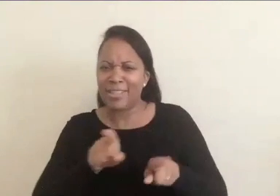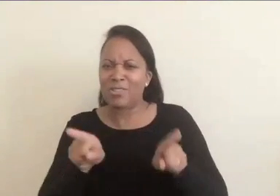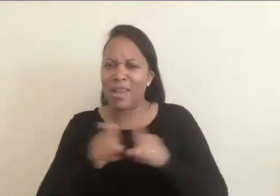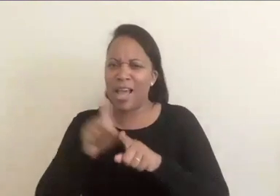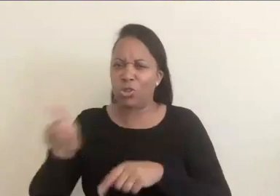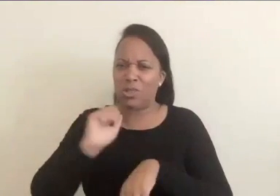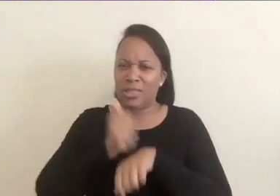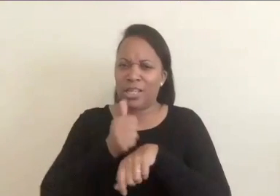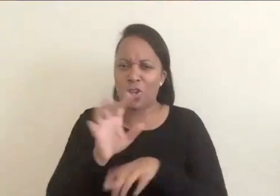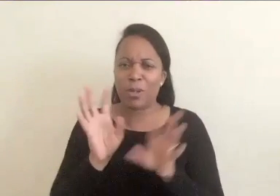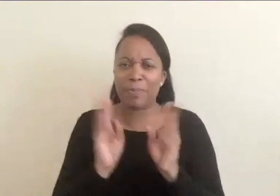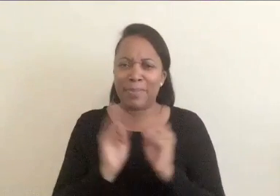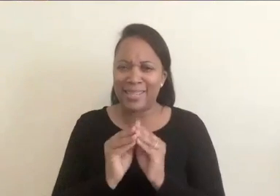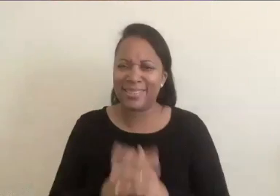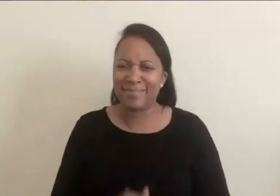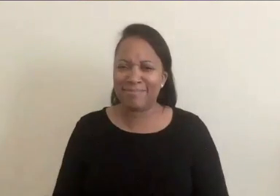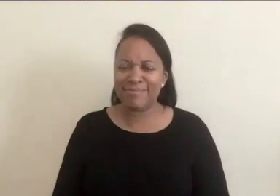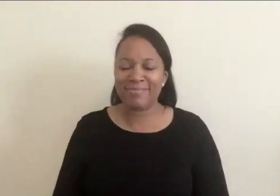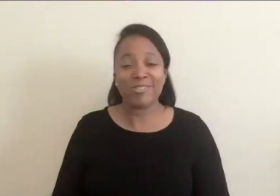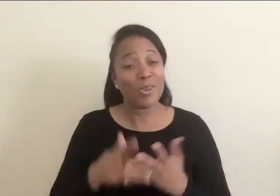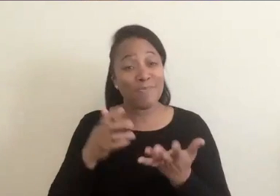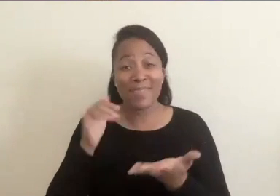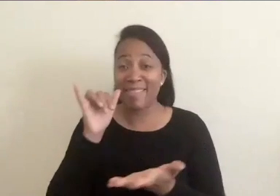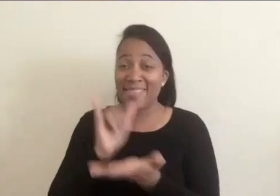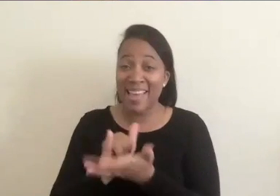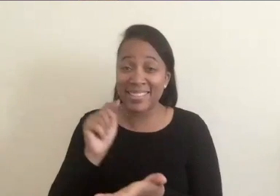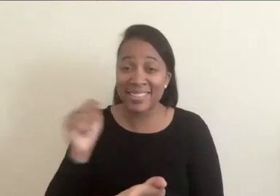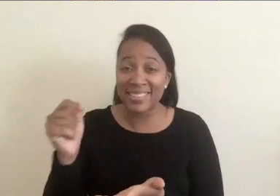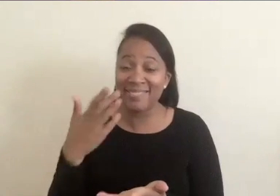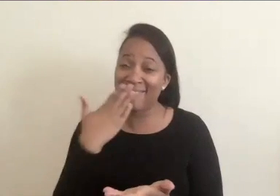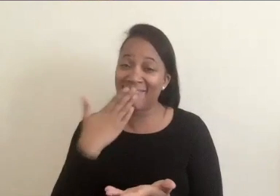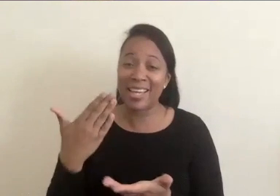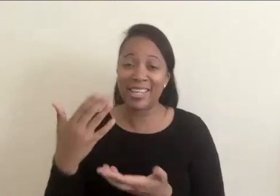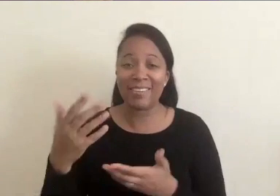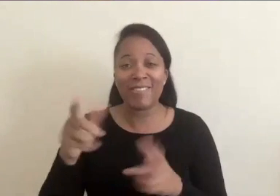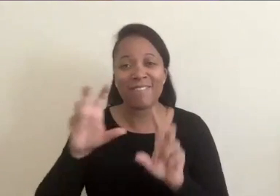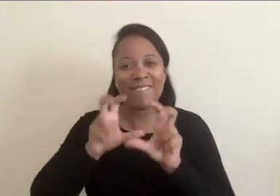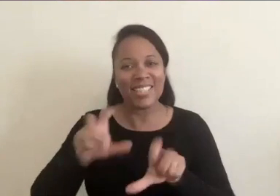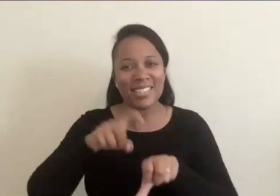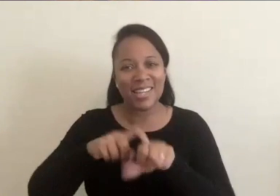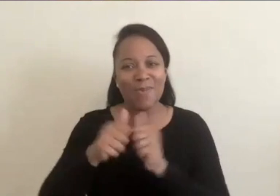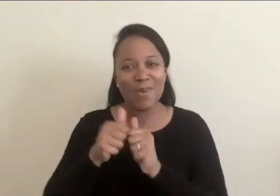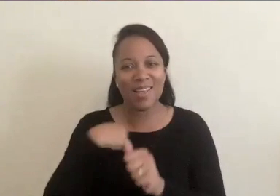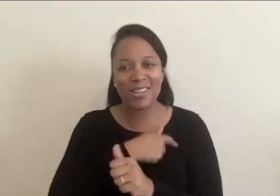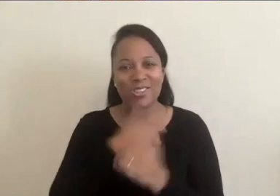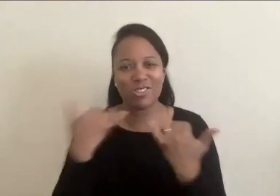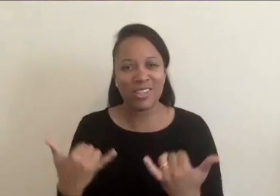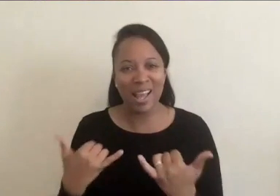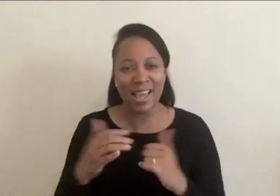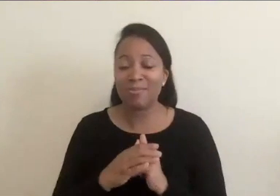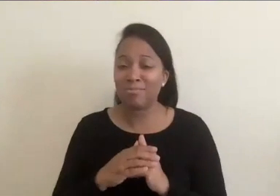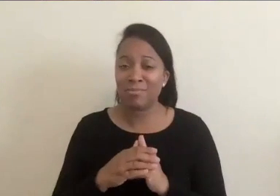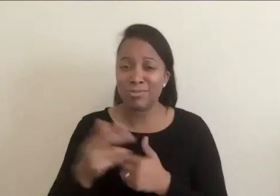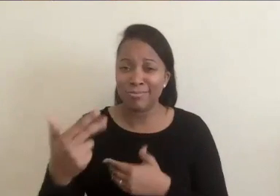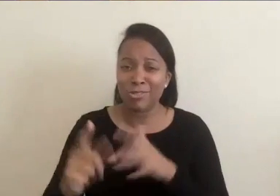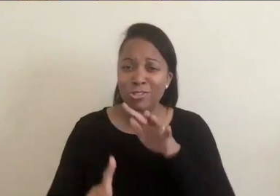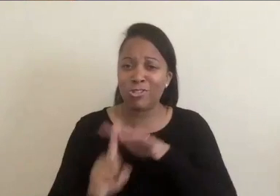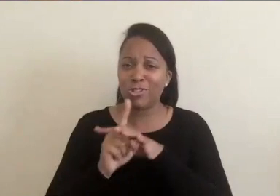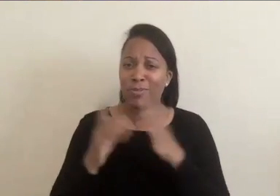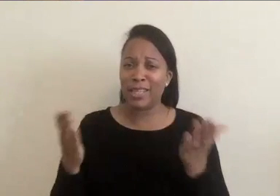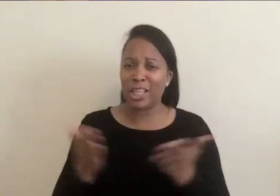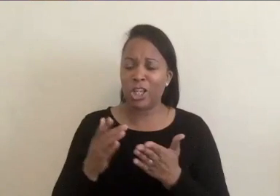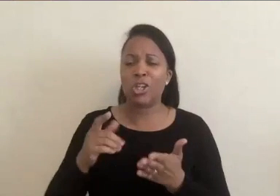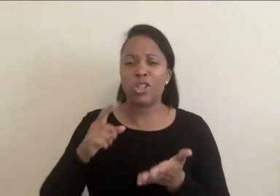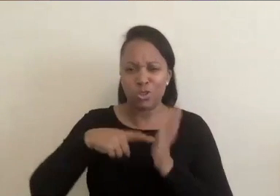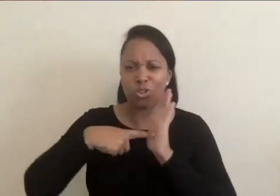schedule. Well, there it is. We're glad you invested your time with us today. By being here, you've demonstrated that